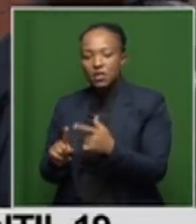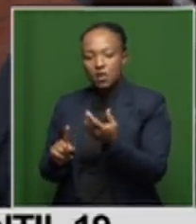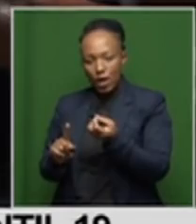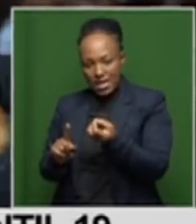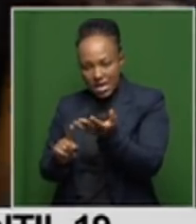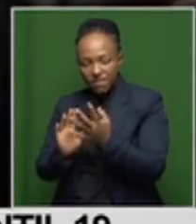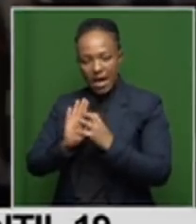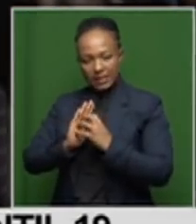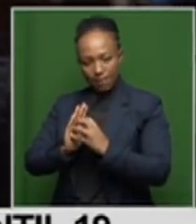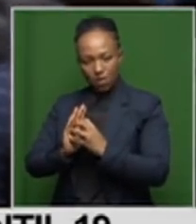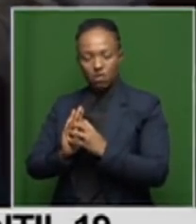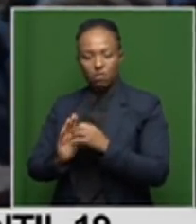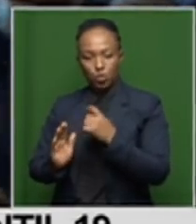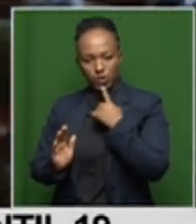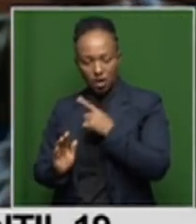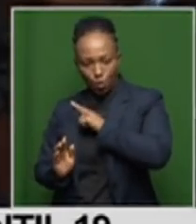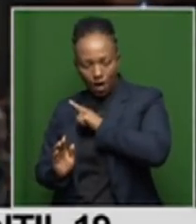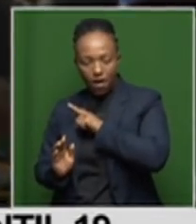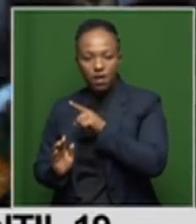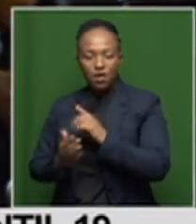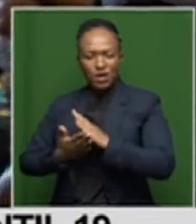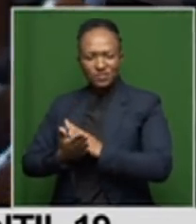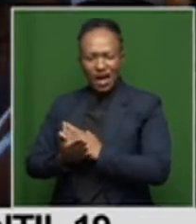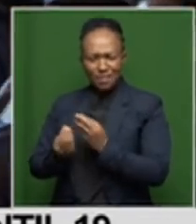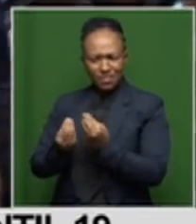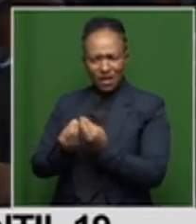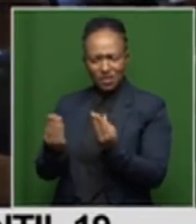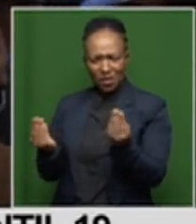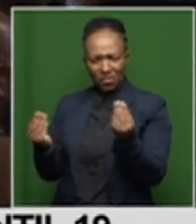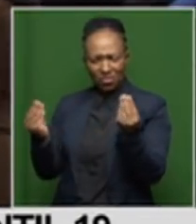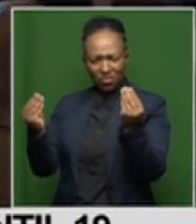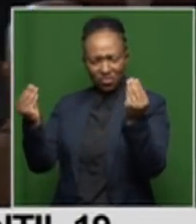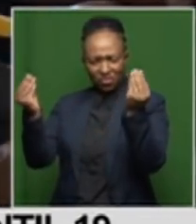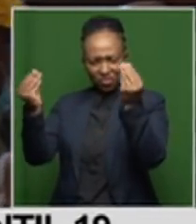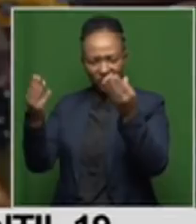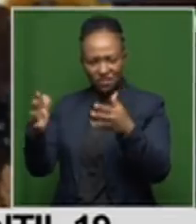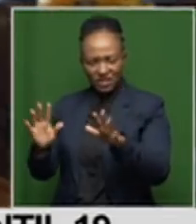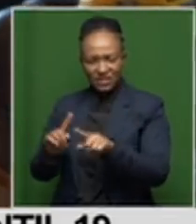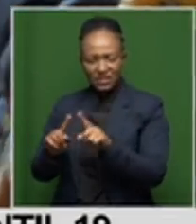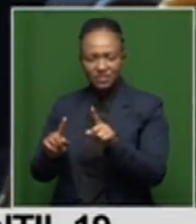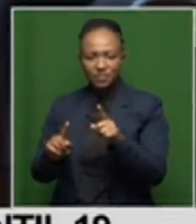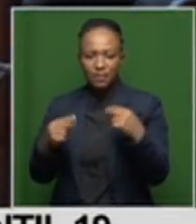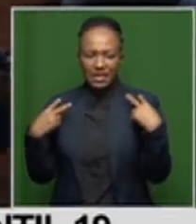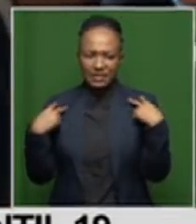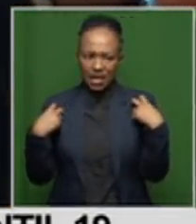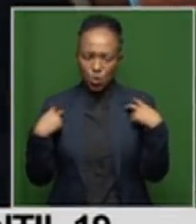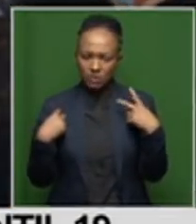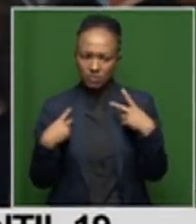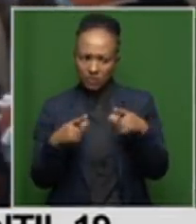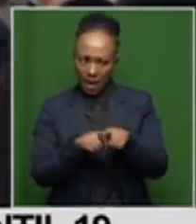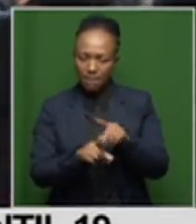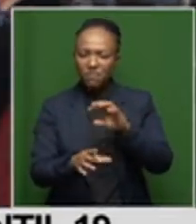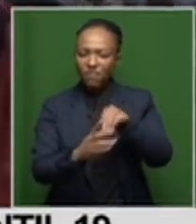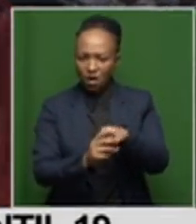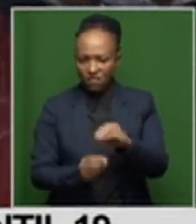examples where they're saying certain things were intercepted, meaning the intelligence also was at play here. Yeah.